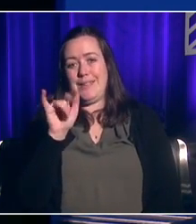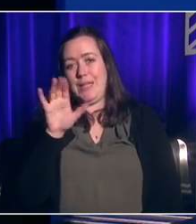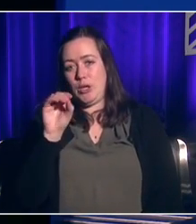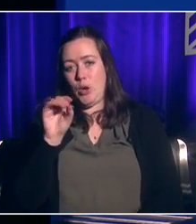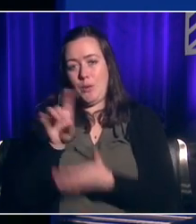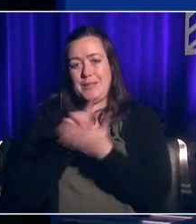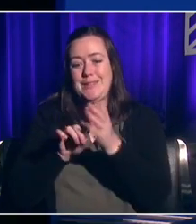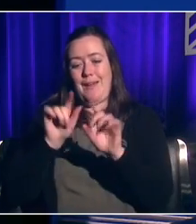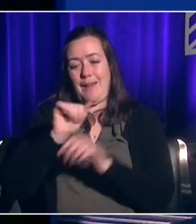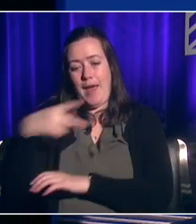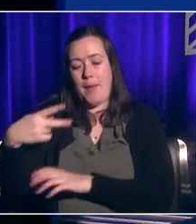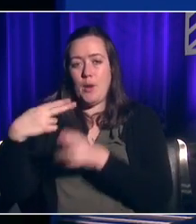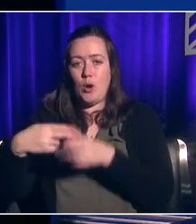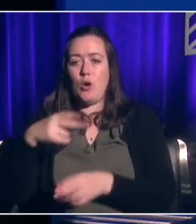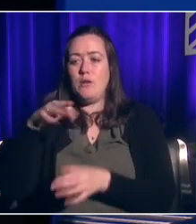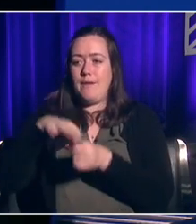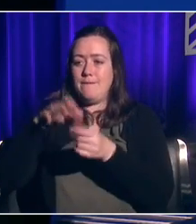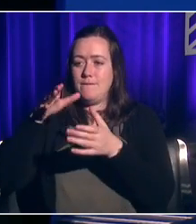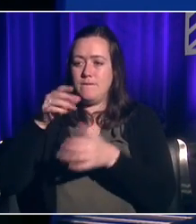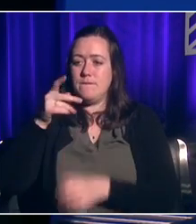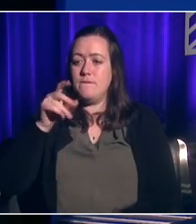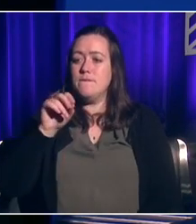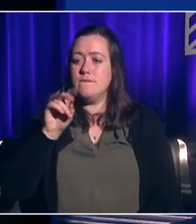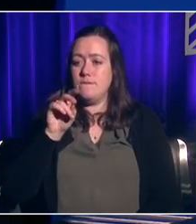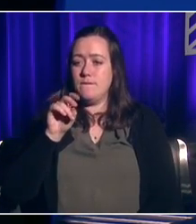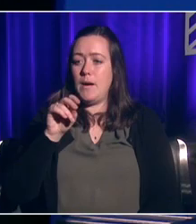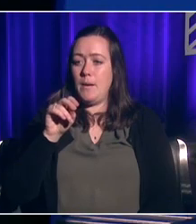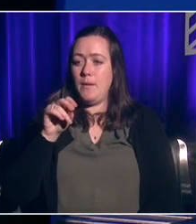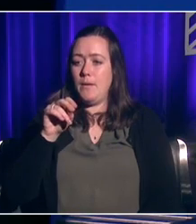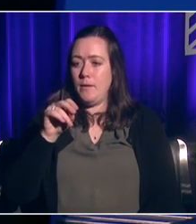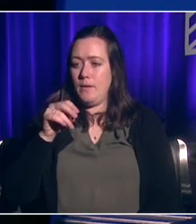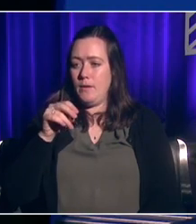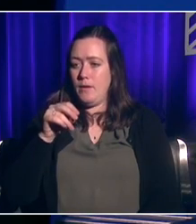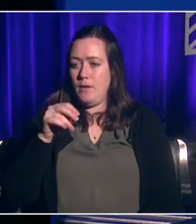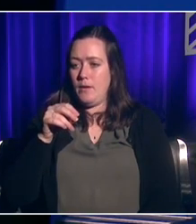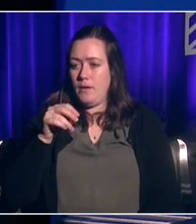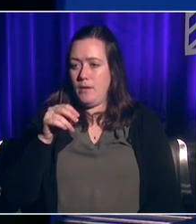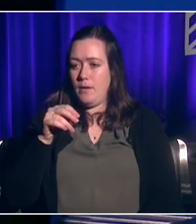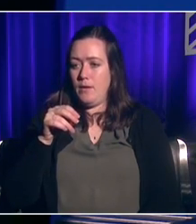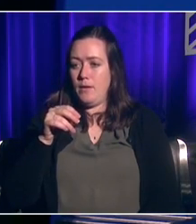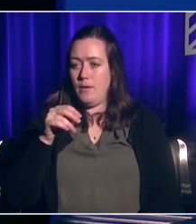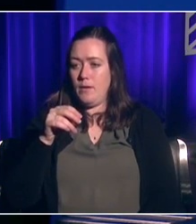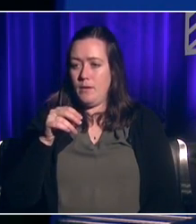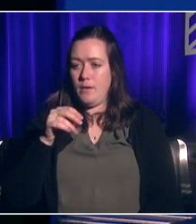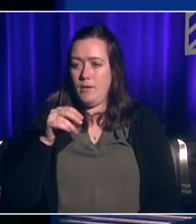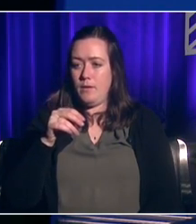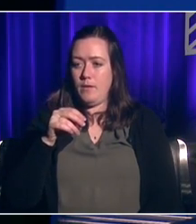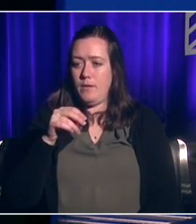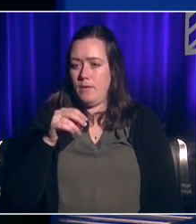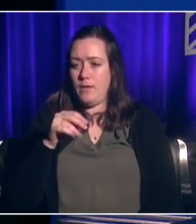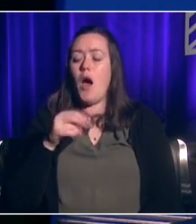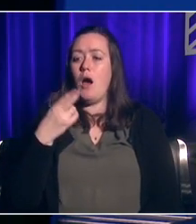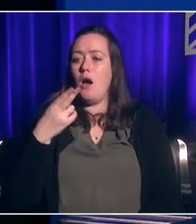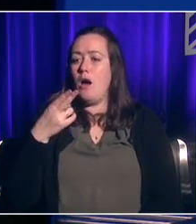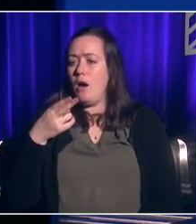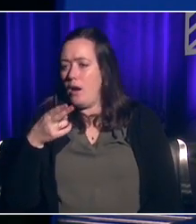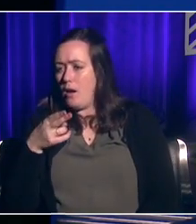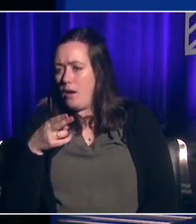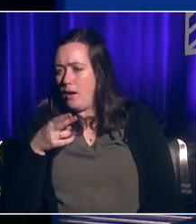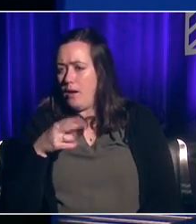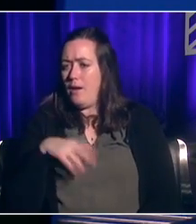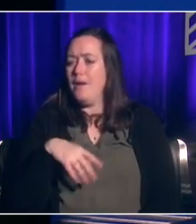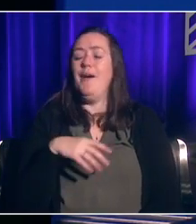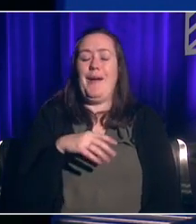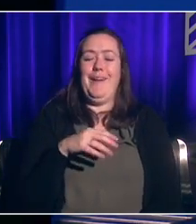called Voter Pal. You can download it, and you can basically start registering your friends and family. And we basically remind them when to vote, that